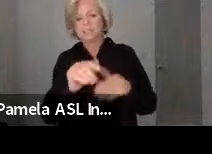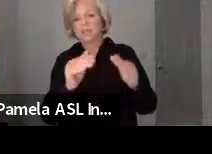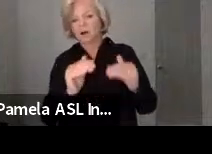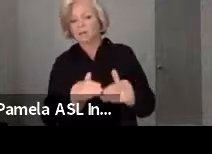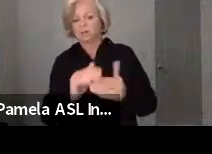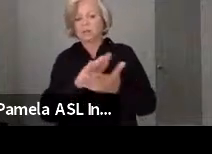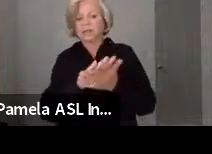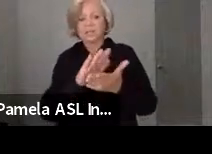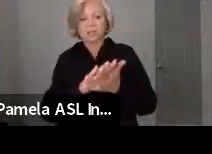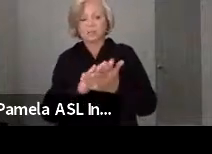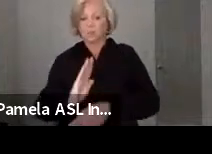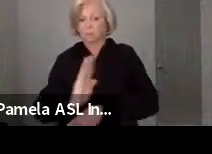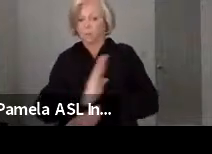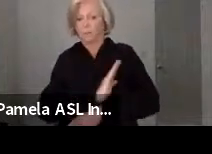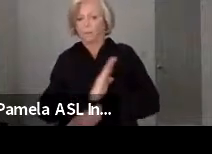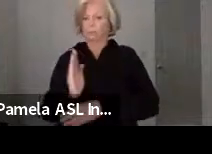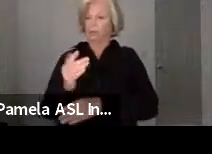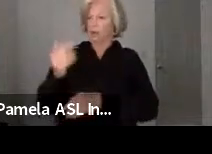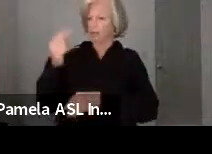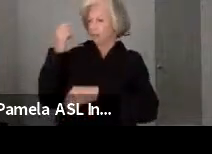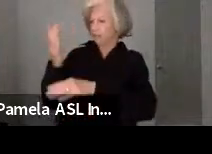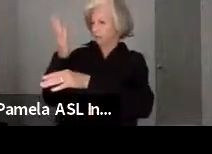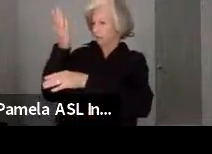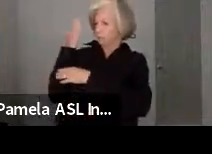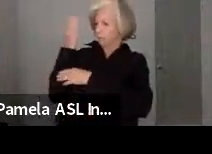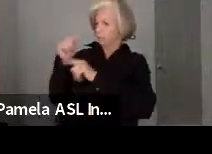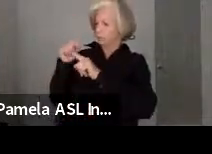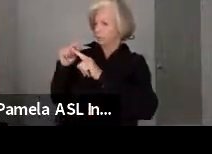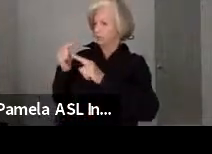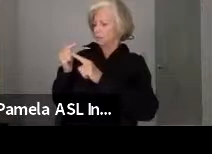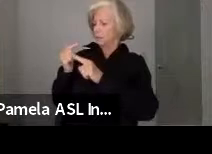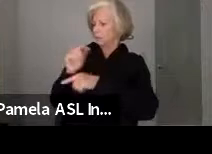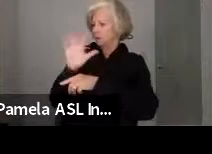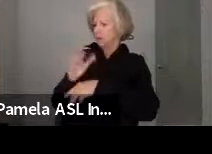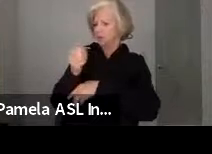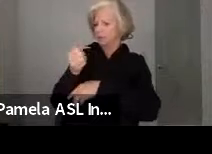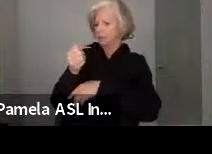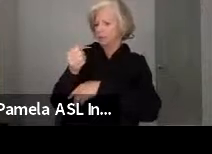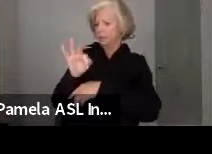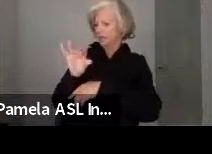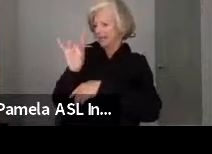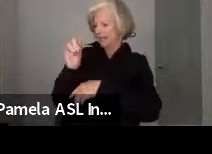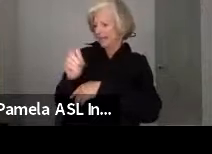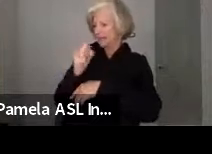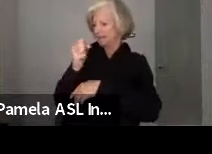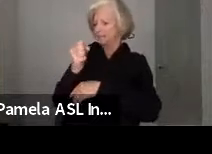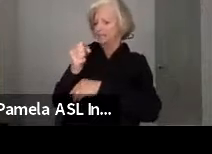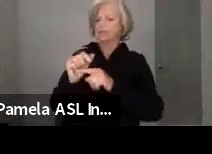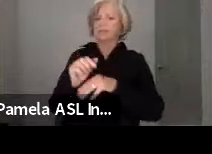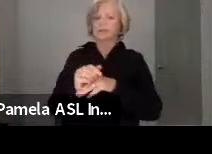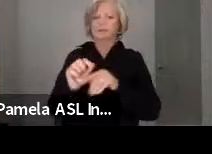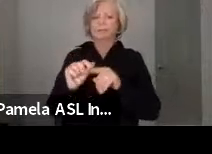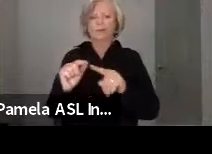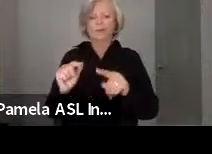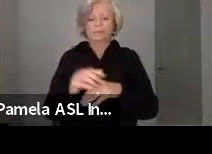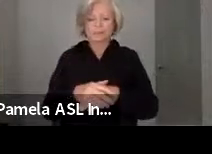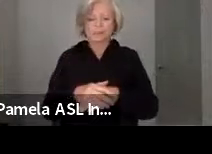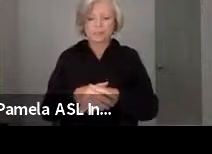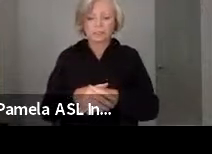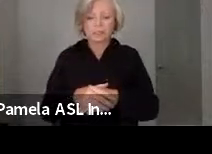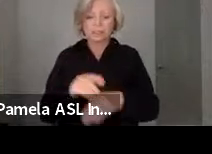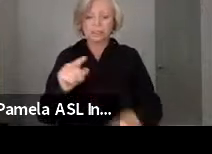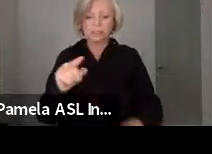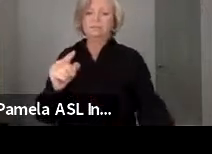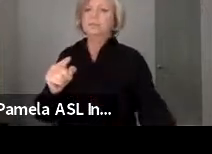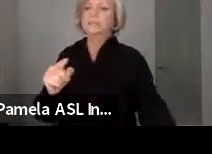the early, I think probably in the early 80s. But Wilma was a fixture in